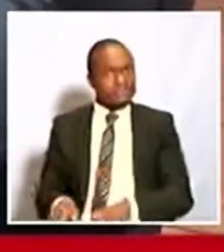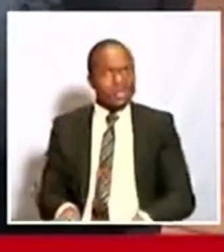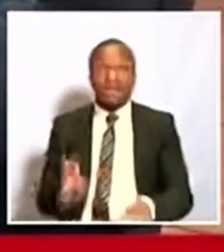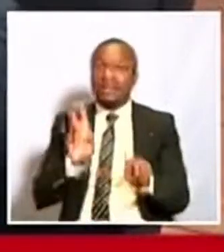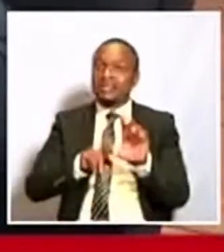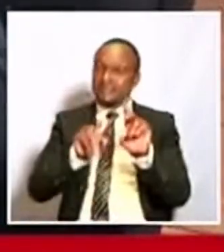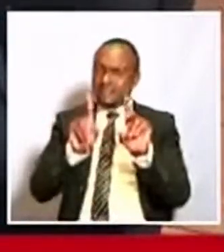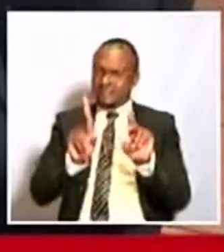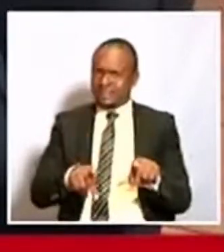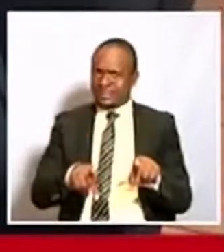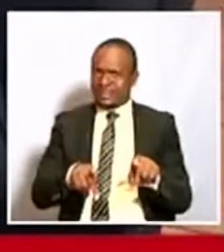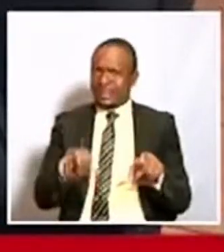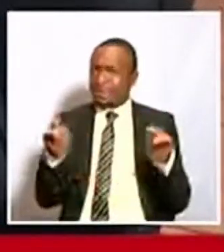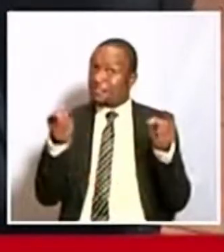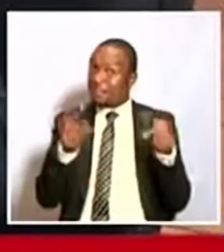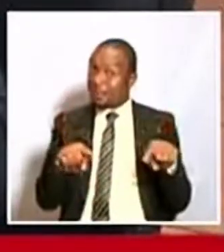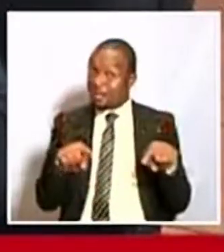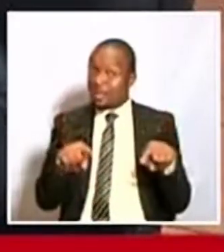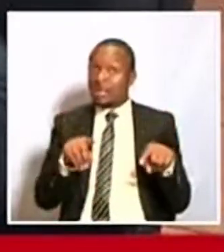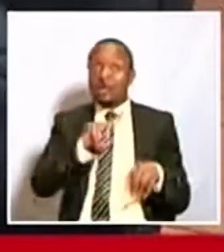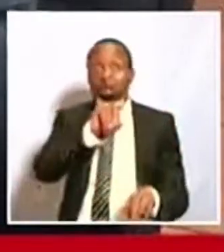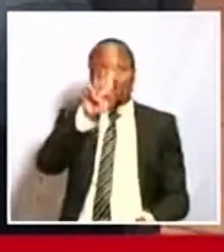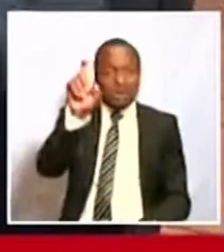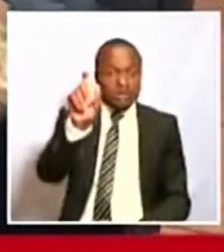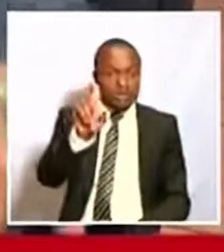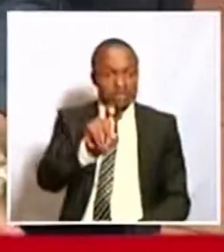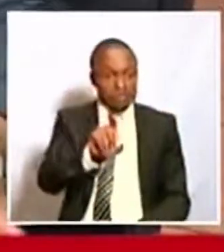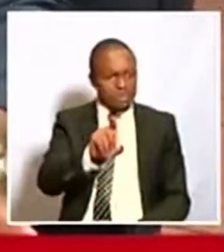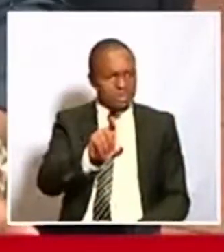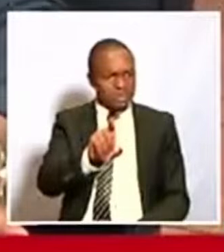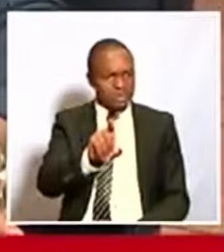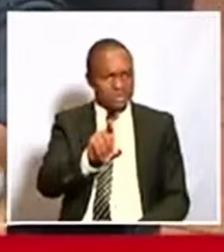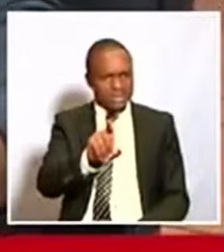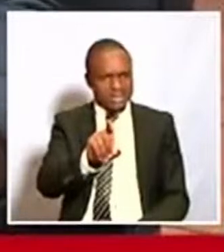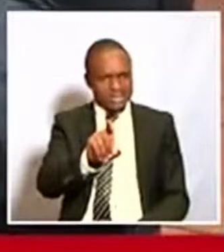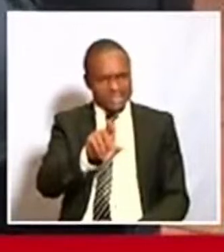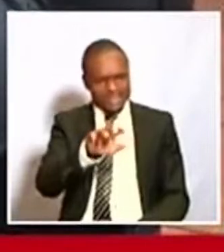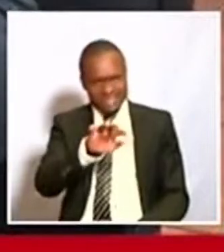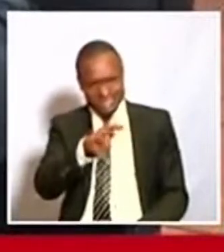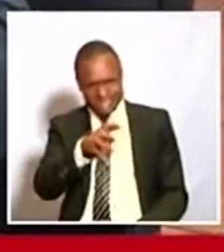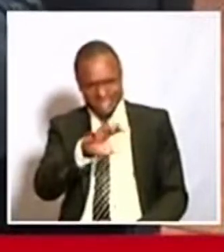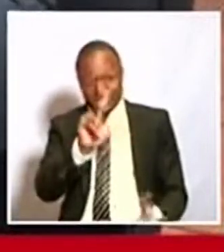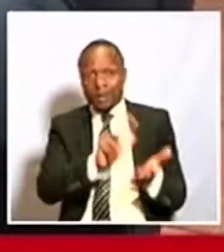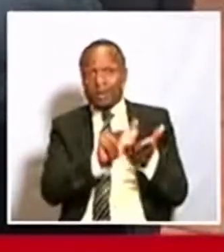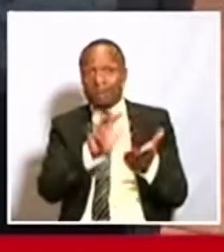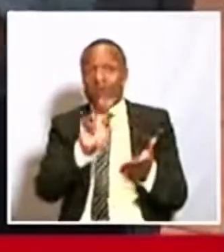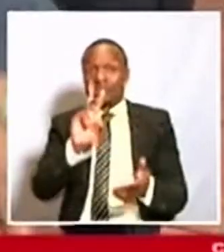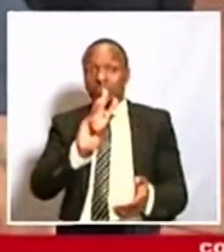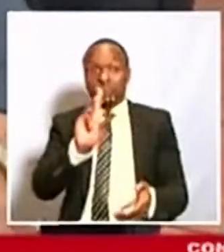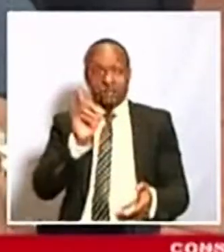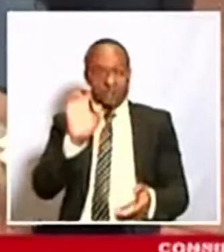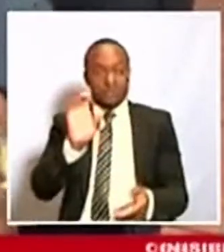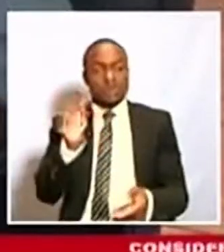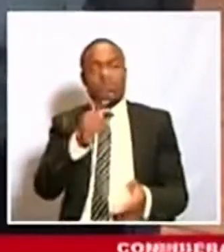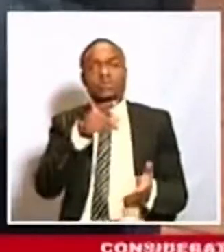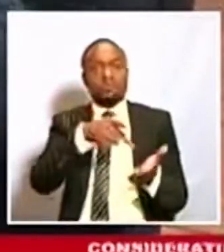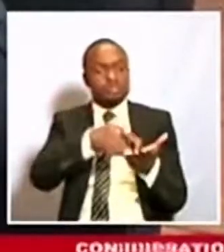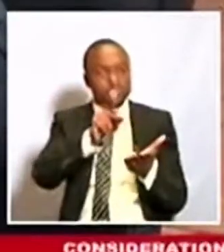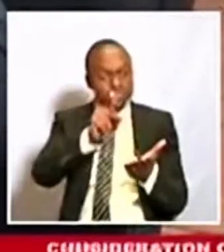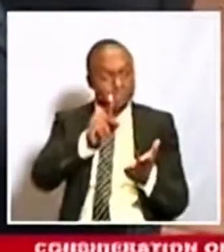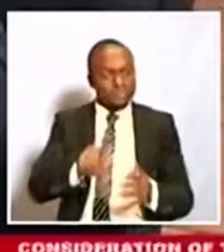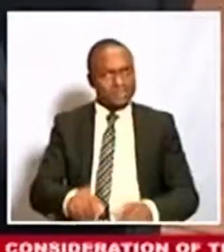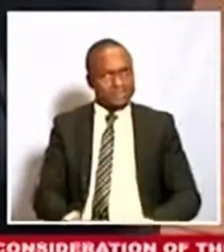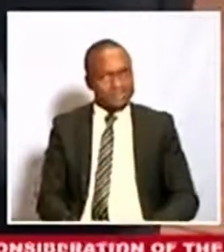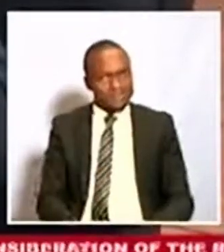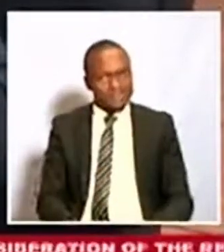Chair, even when there is a questionable signature for the WDC, they will pay. And